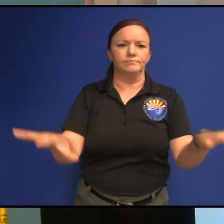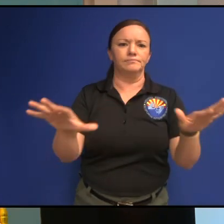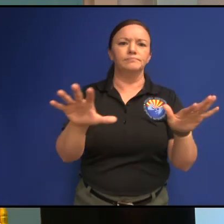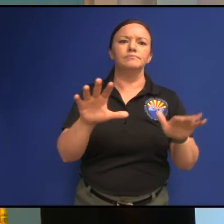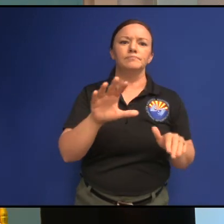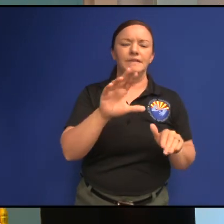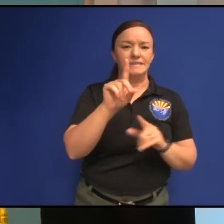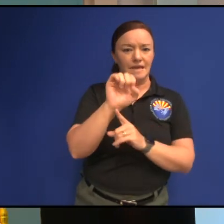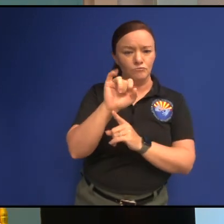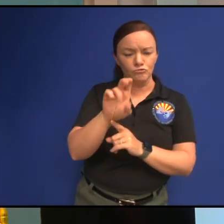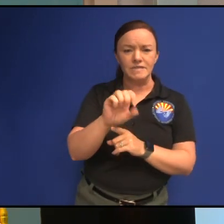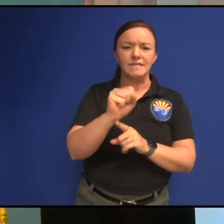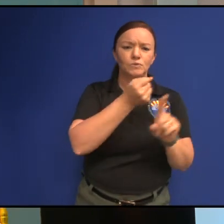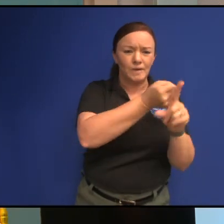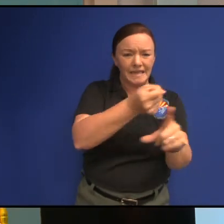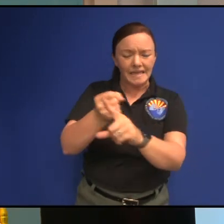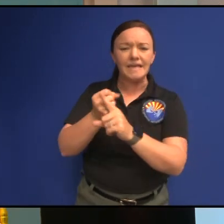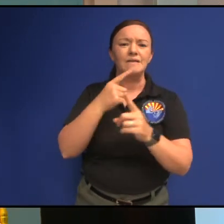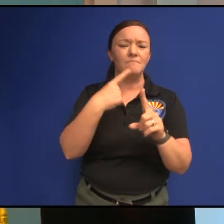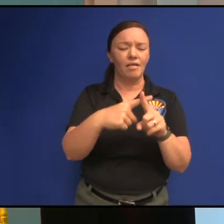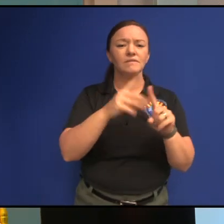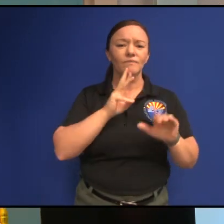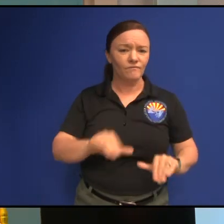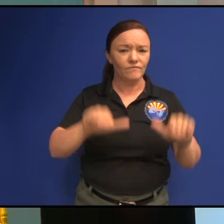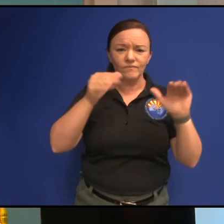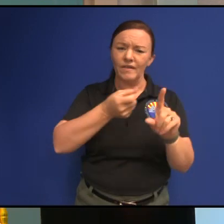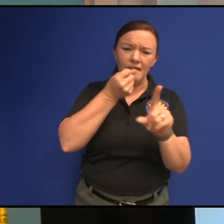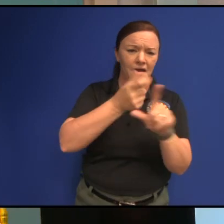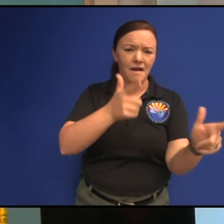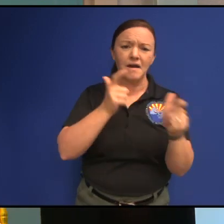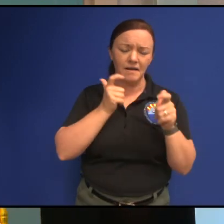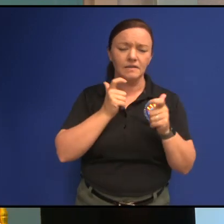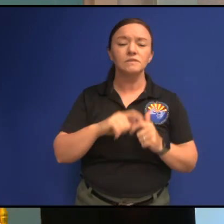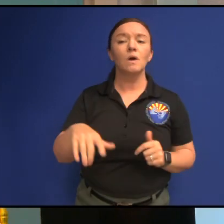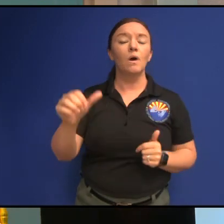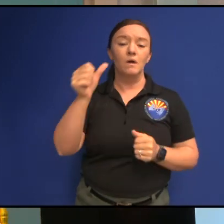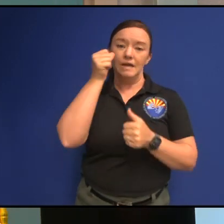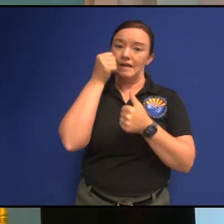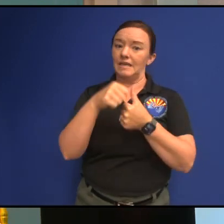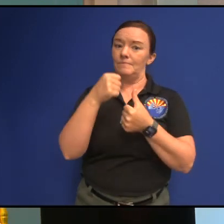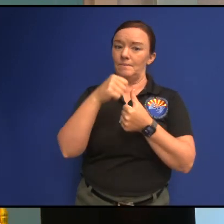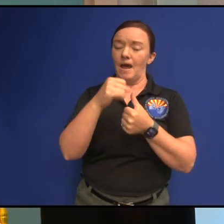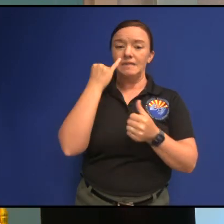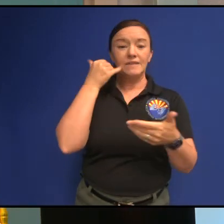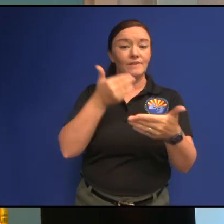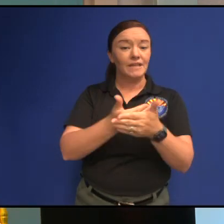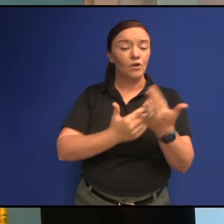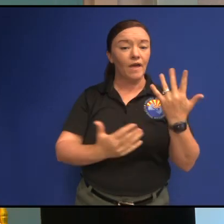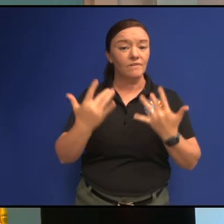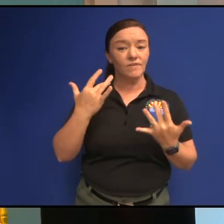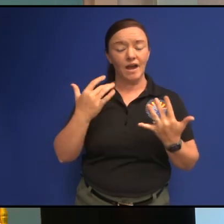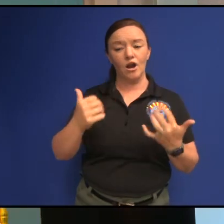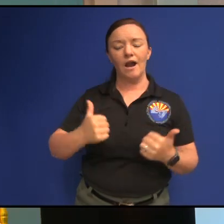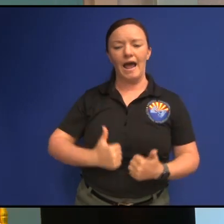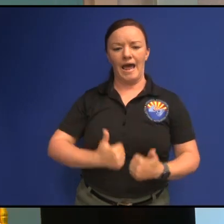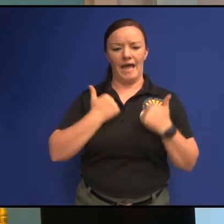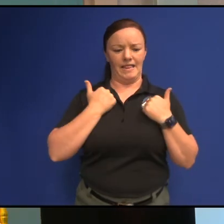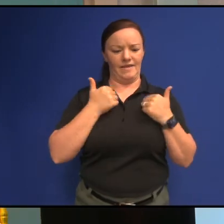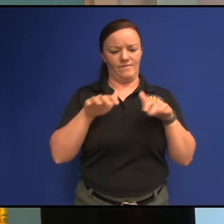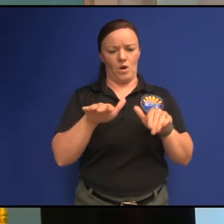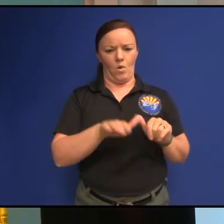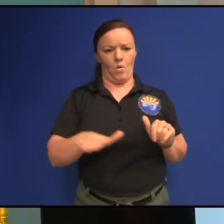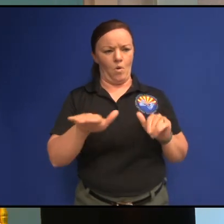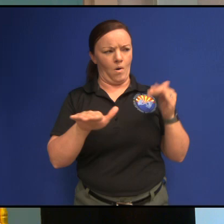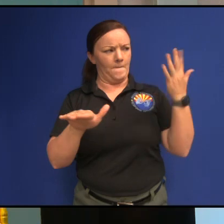debris flows. So keep in mind this: if you're anywhere near the fire, if you live in an area down low that has burned